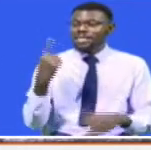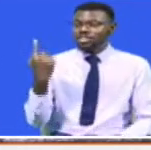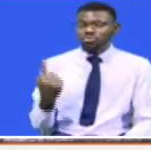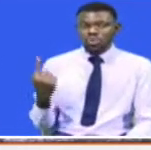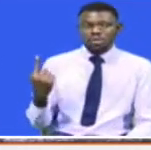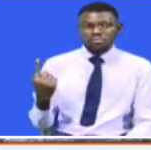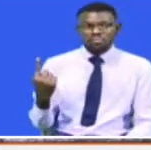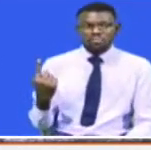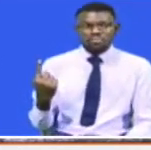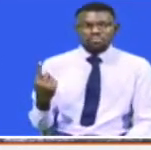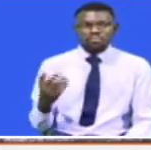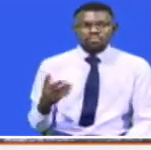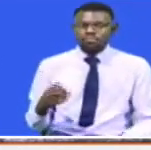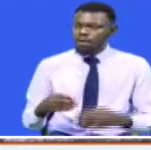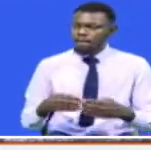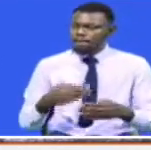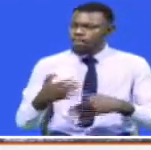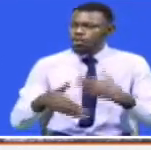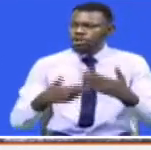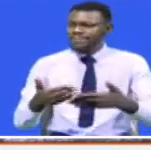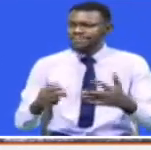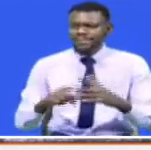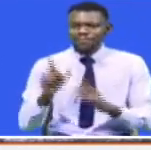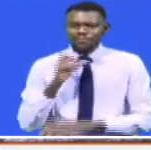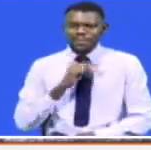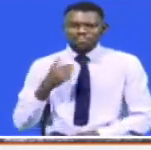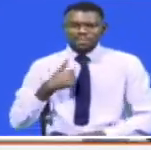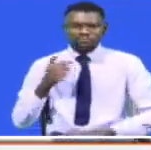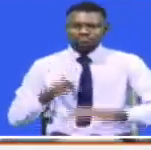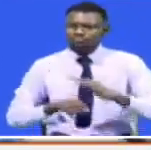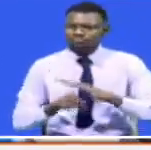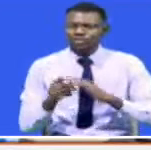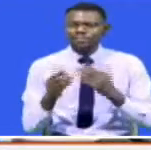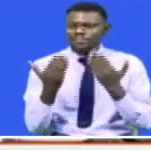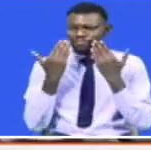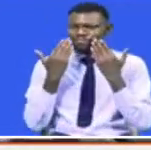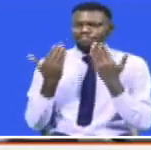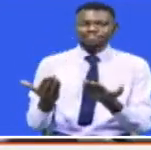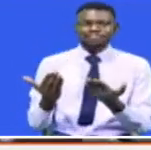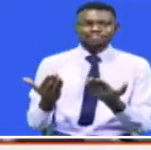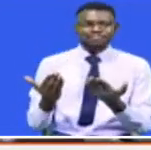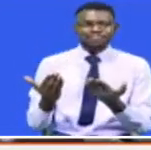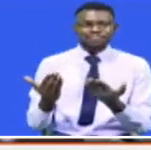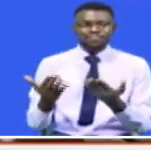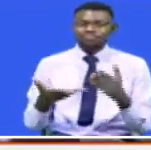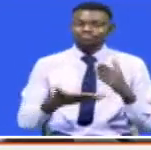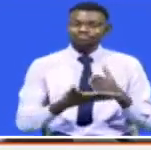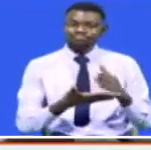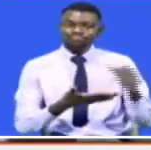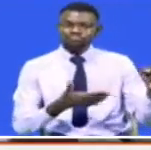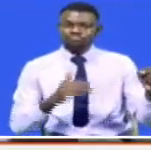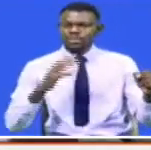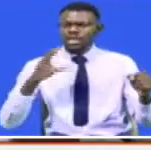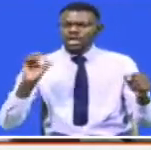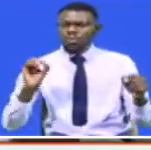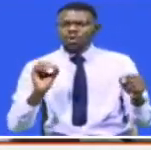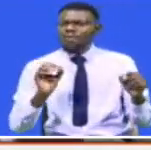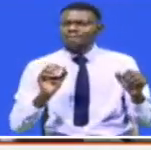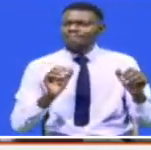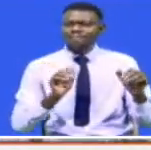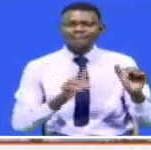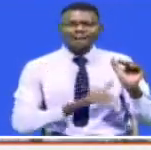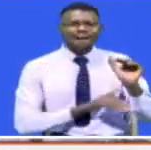I got the process already ongoing. Suspended KEMSA CEO on her part questioned why Global